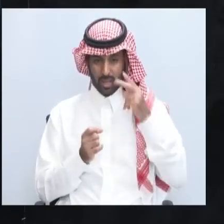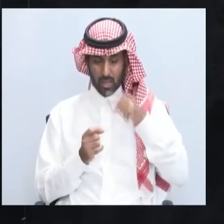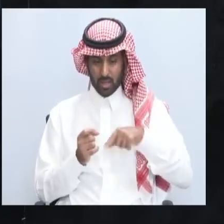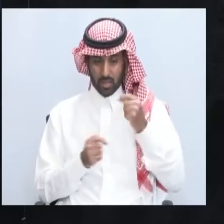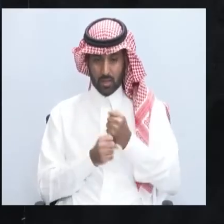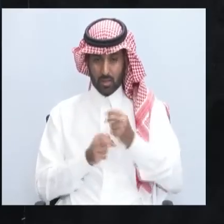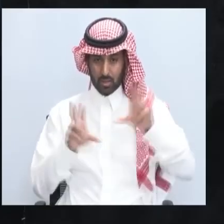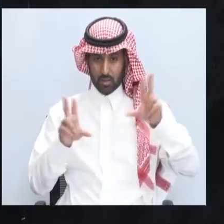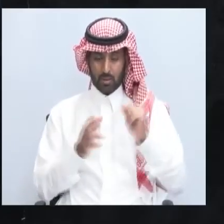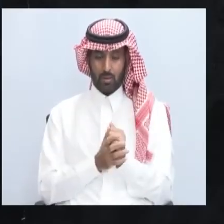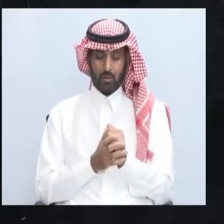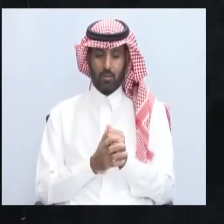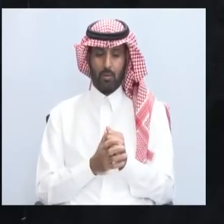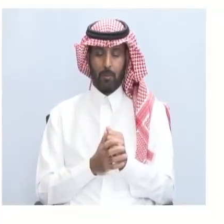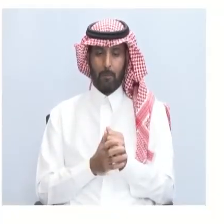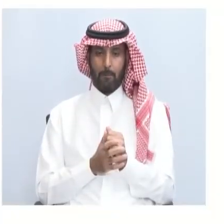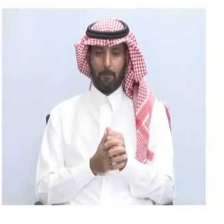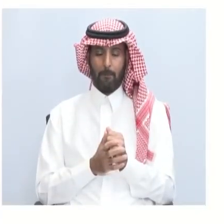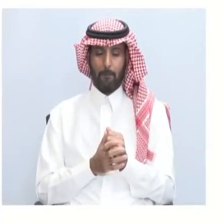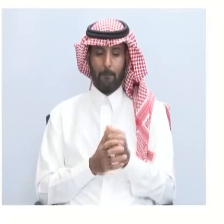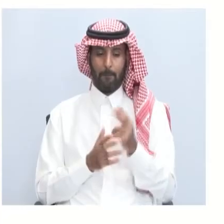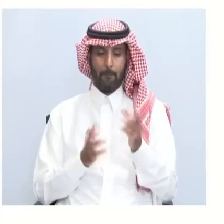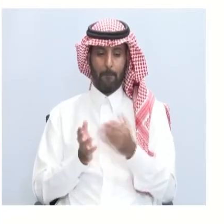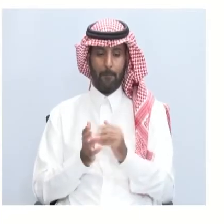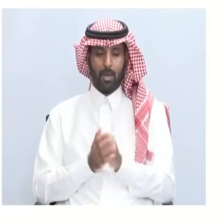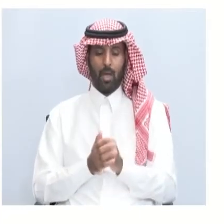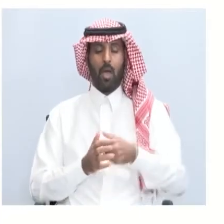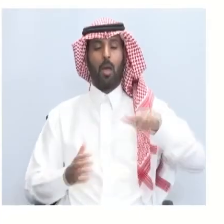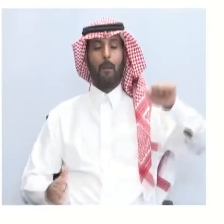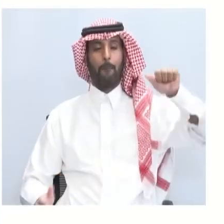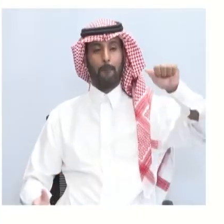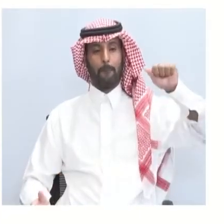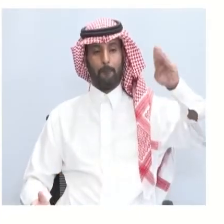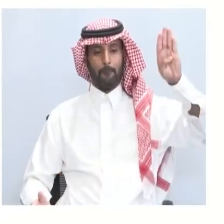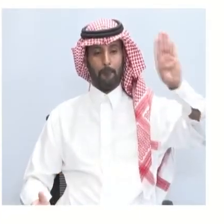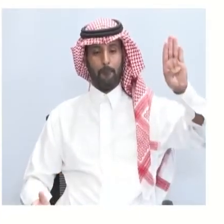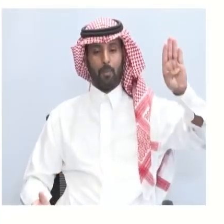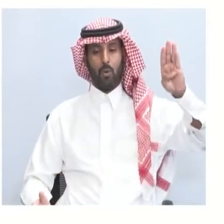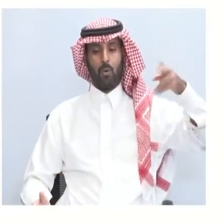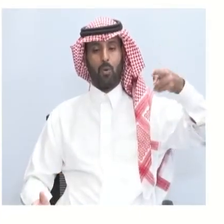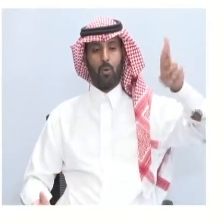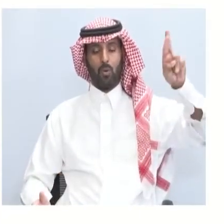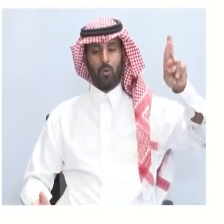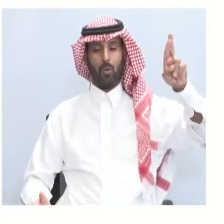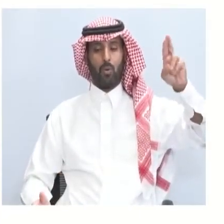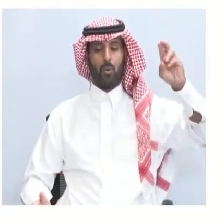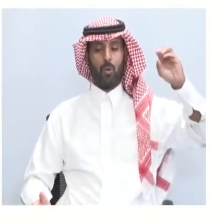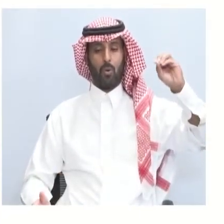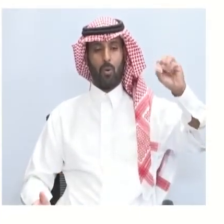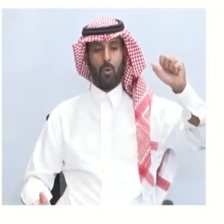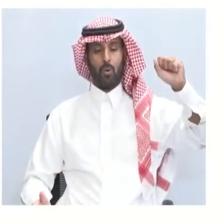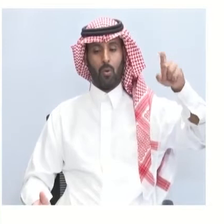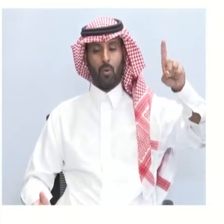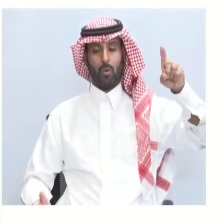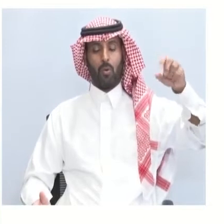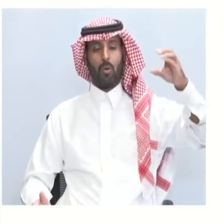that? Okay, let's check the answer together. Yes, it's the word broadcast. It's the word broadcast,